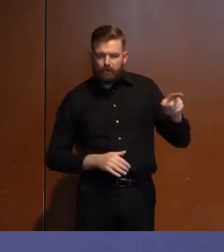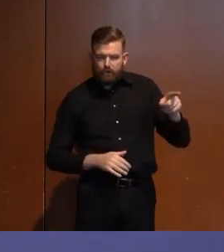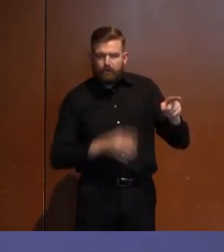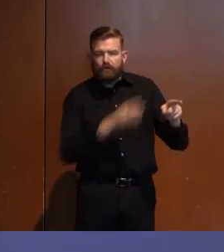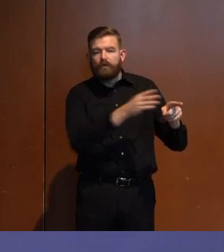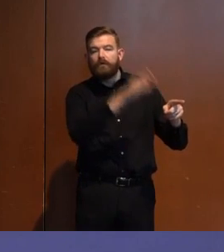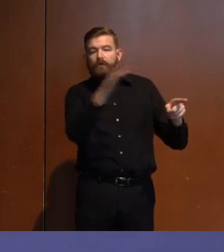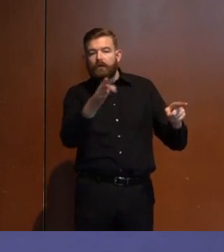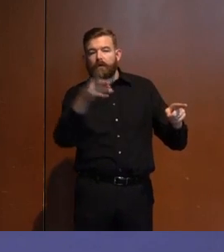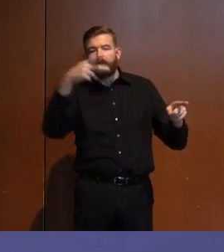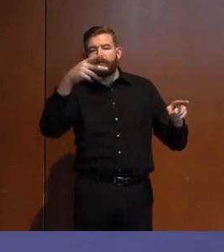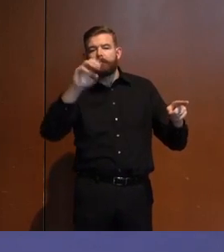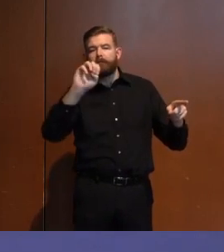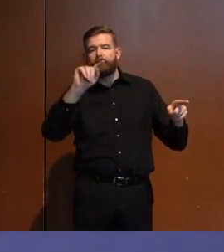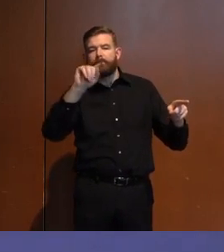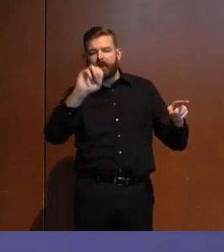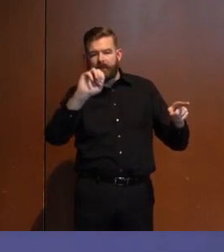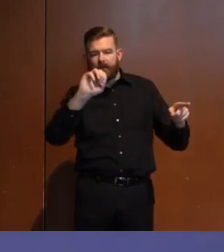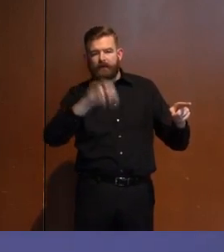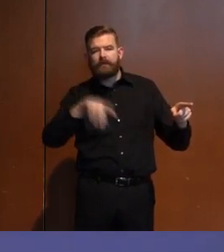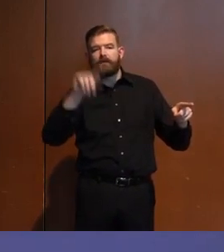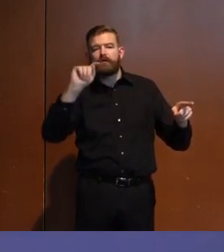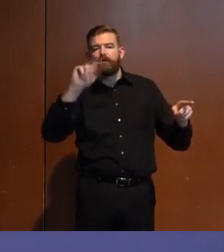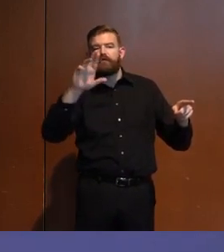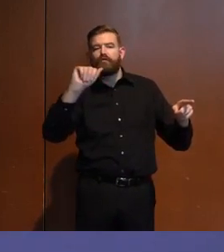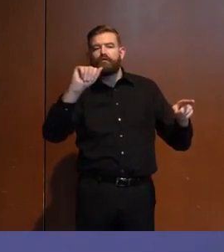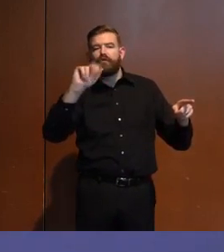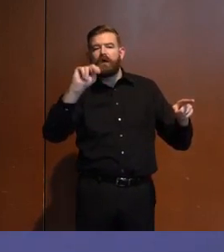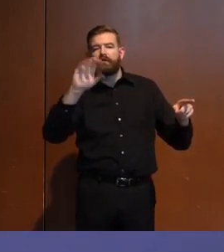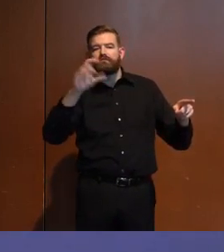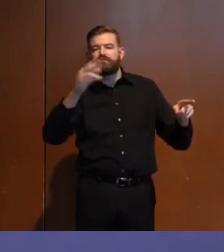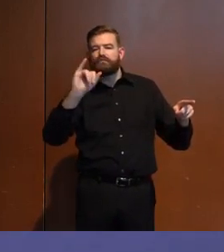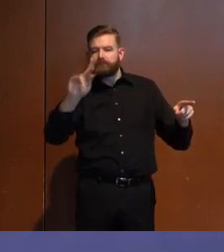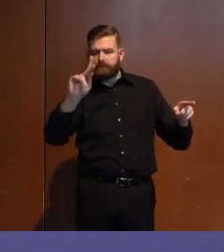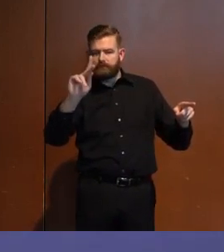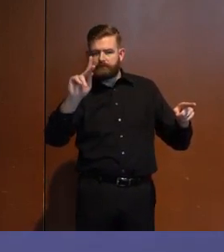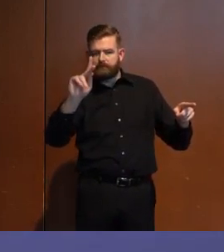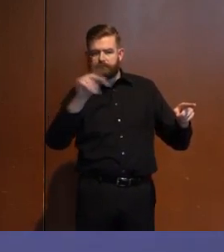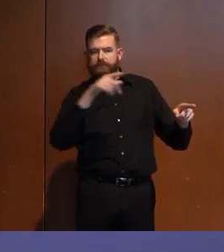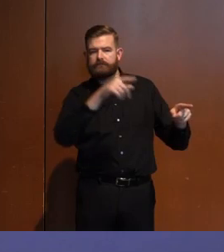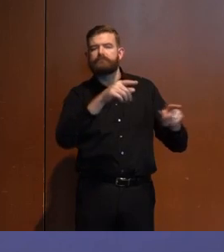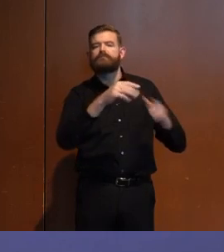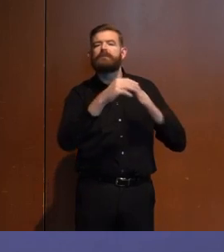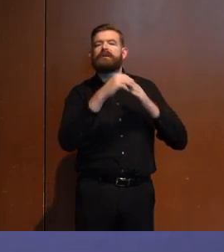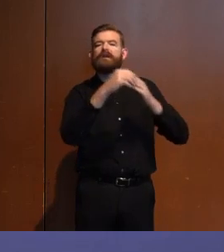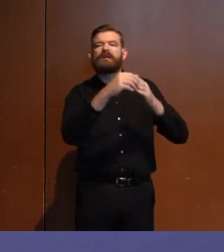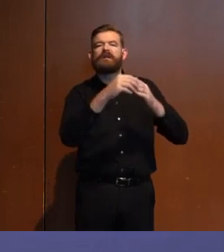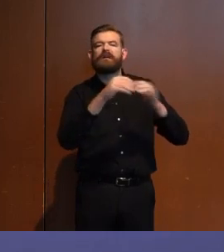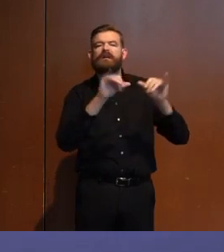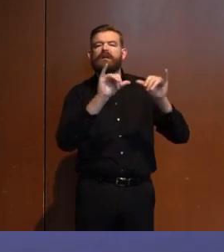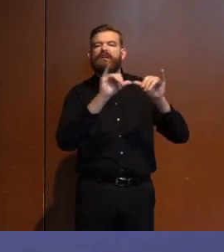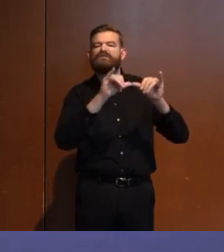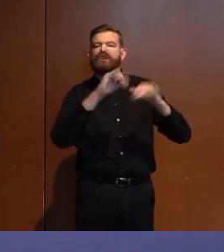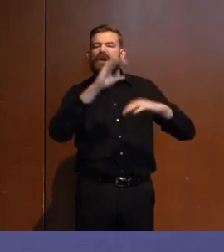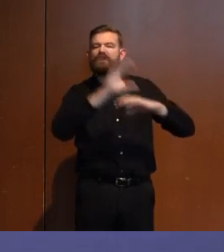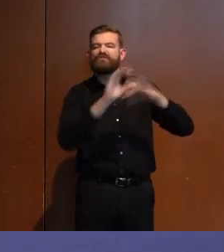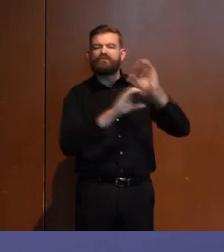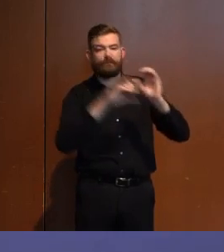Chief of Engineering and Construction for the Philadelphia District. Great to have you, Pete, as well. Can't say enough good things